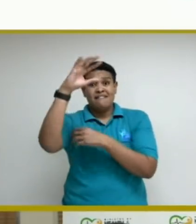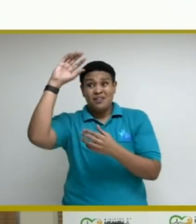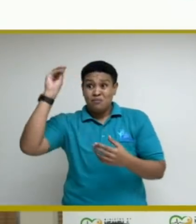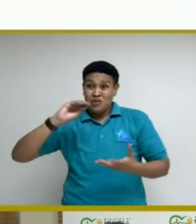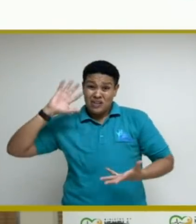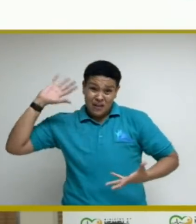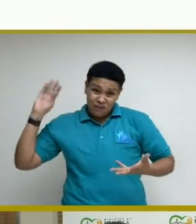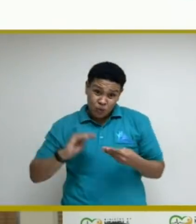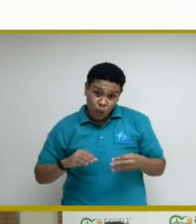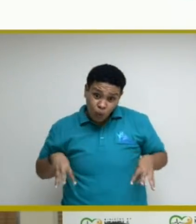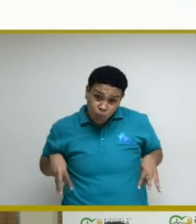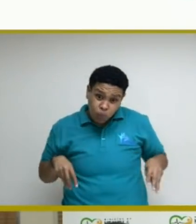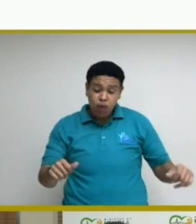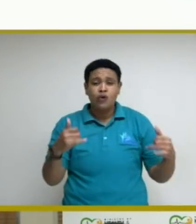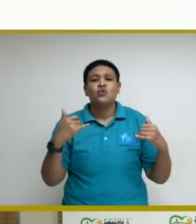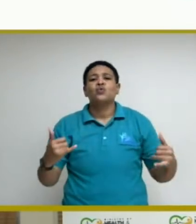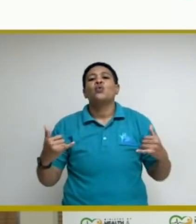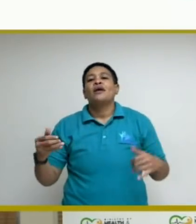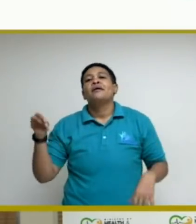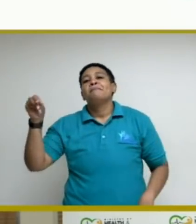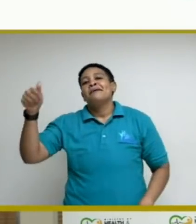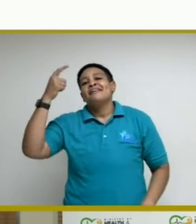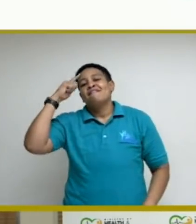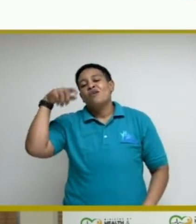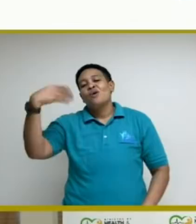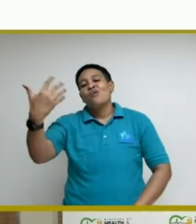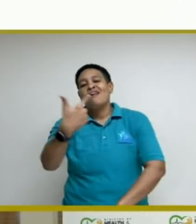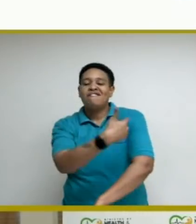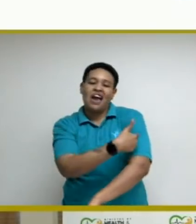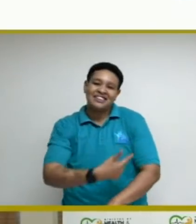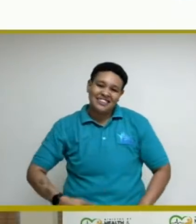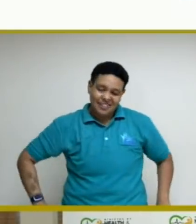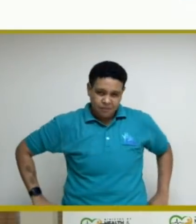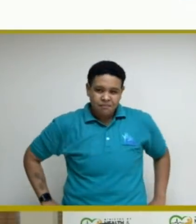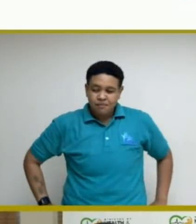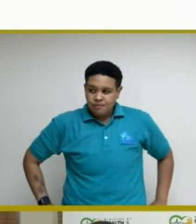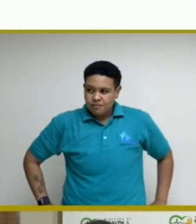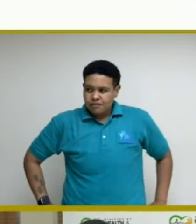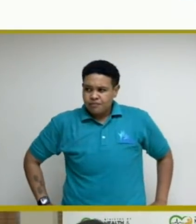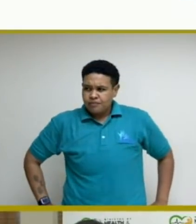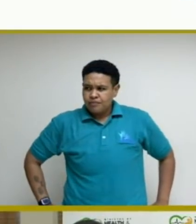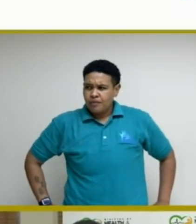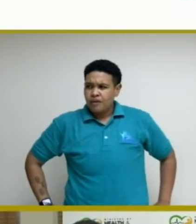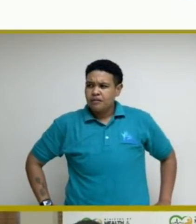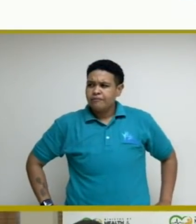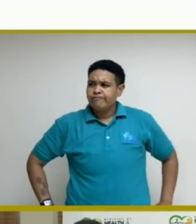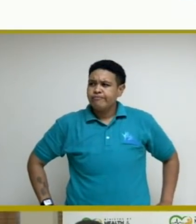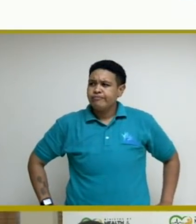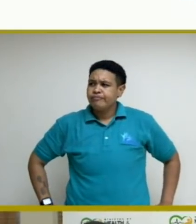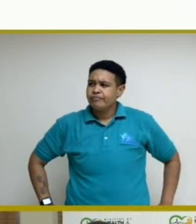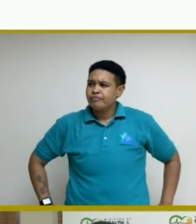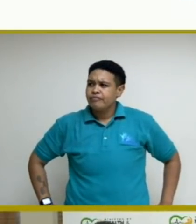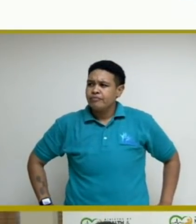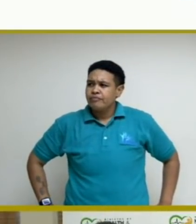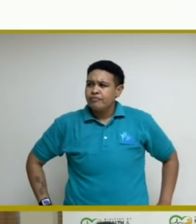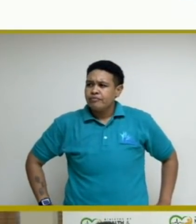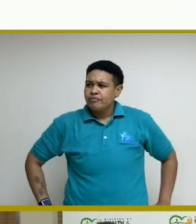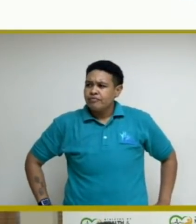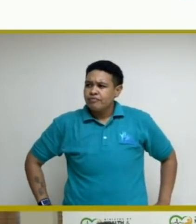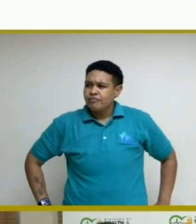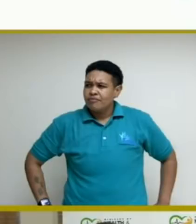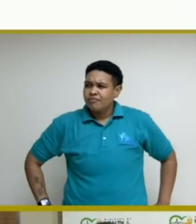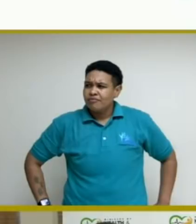expenditure to date has been for the payment for vaccines. And these payments relate to